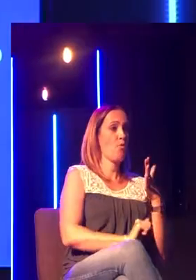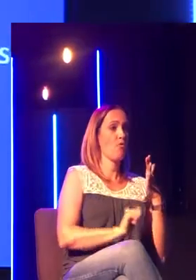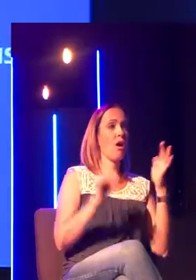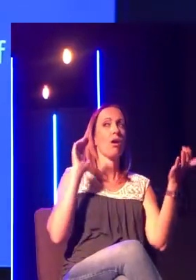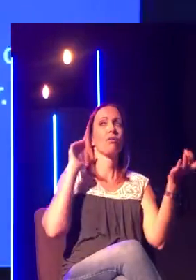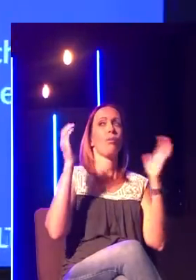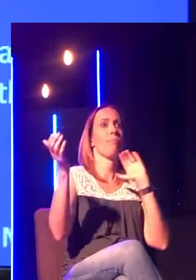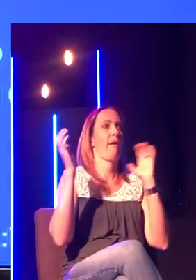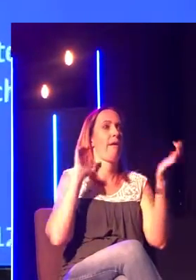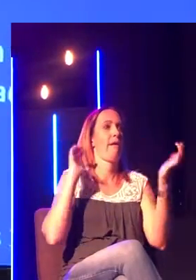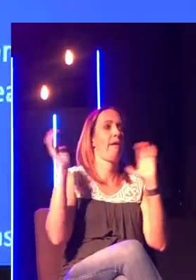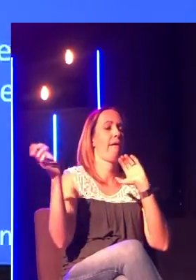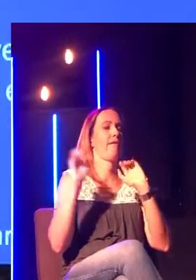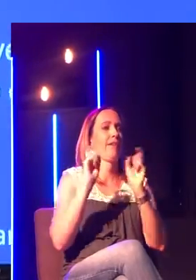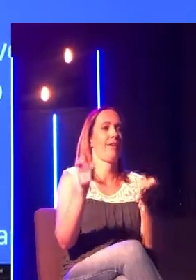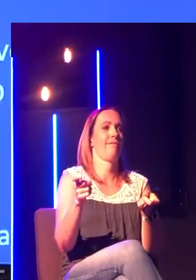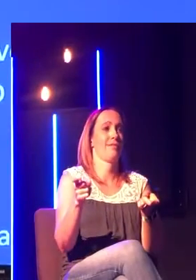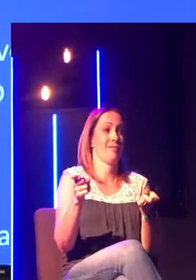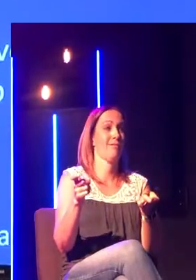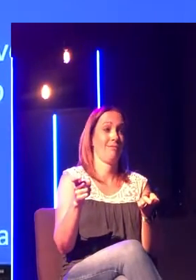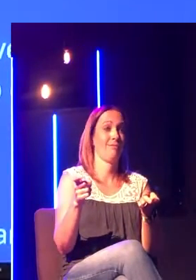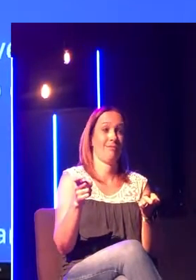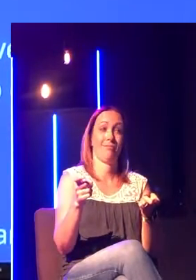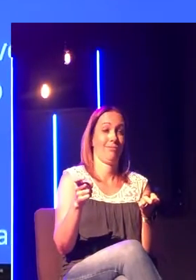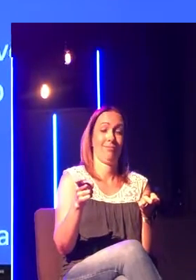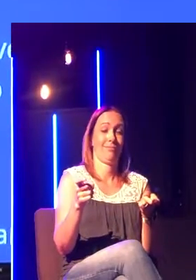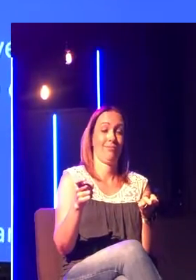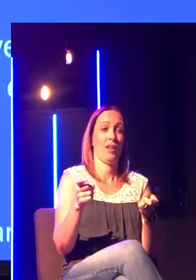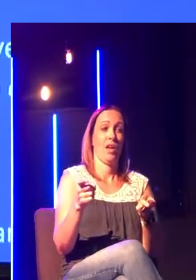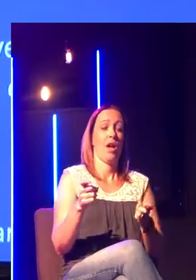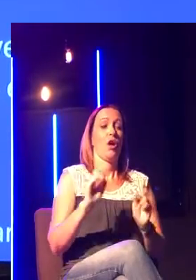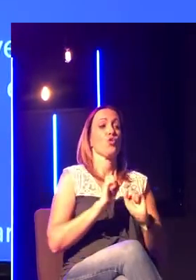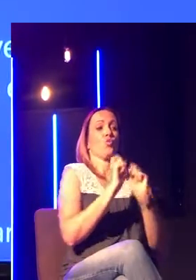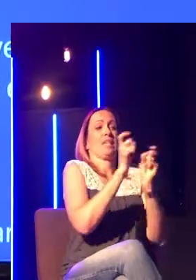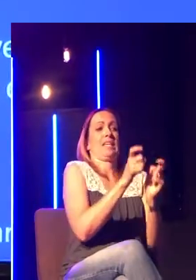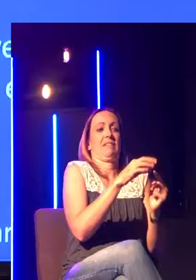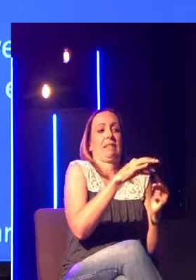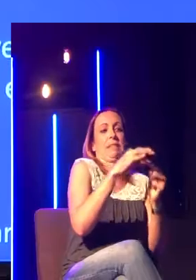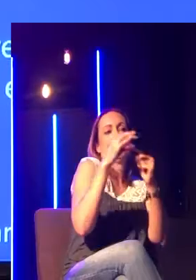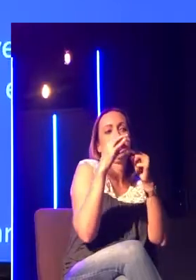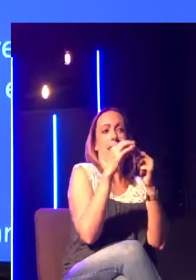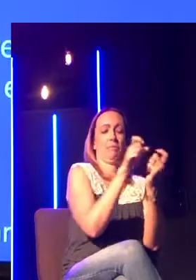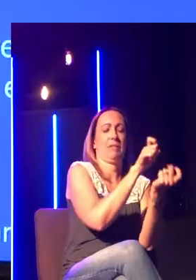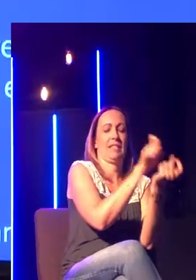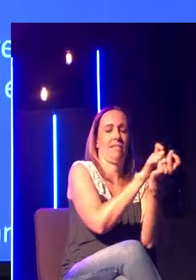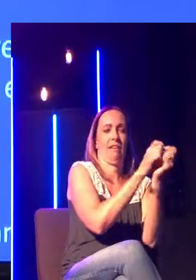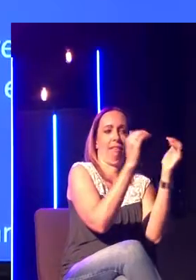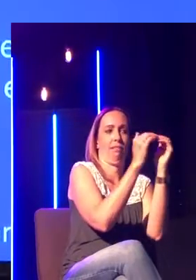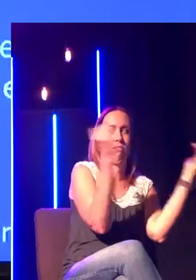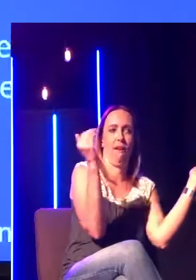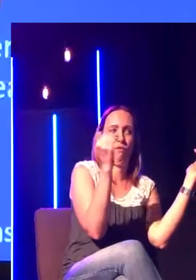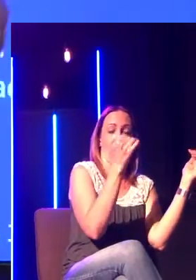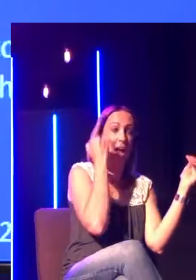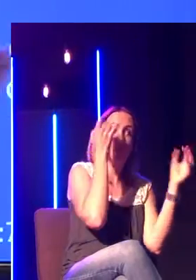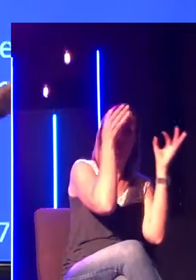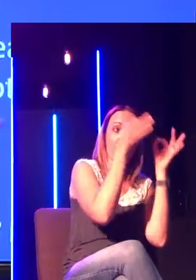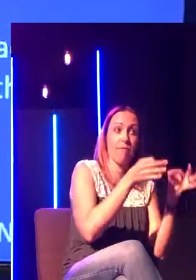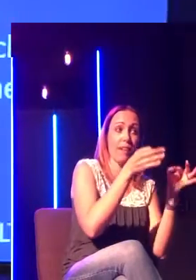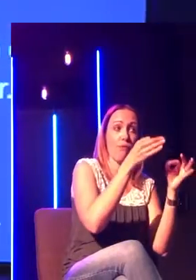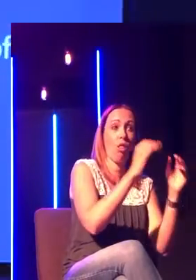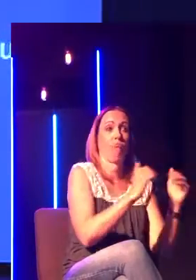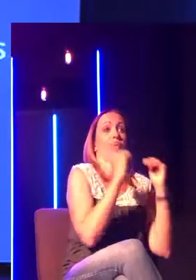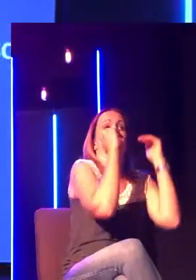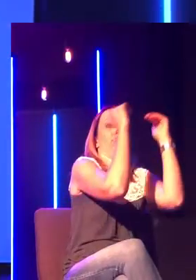to someone else's gift. You are gifted to do what you are gifted to do at the level that you are gifted to do. If you are faithful in that, God will increase you,